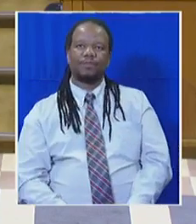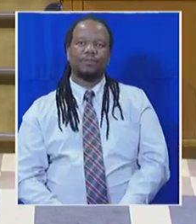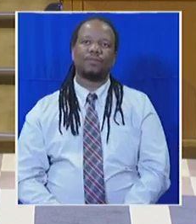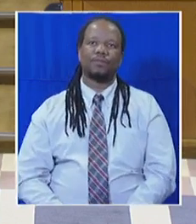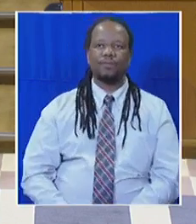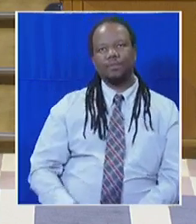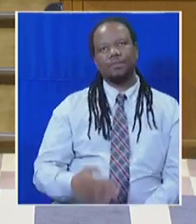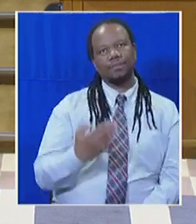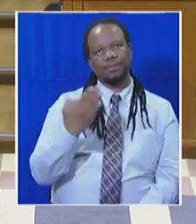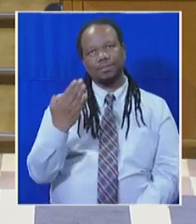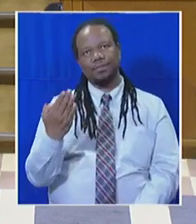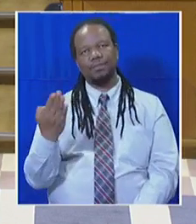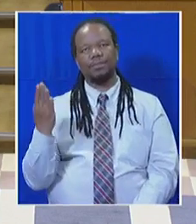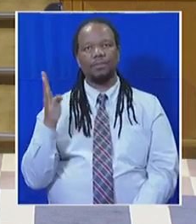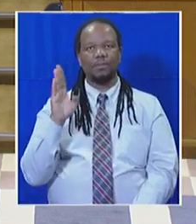EFF.